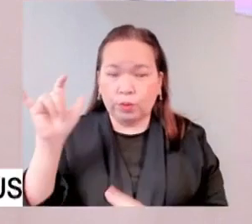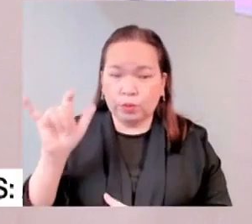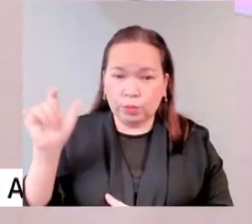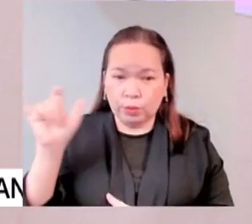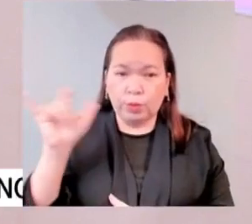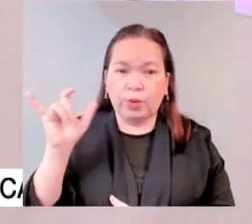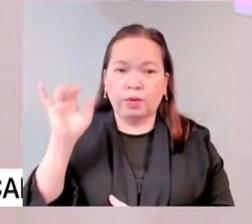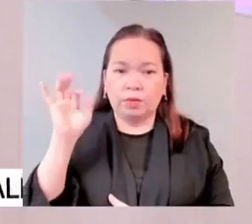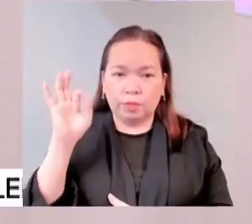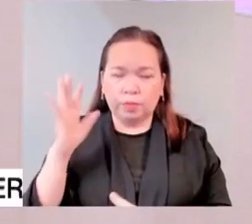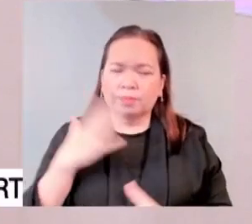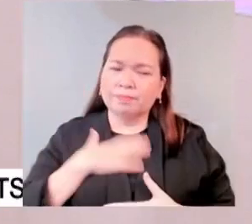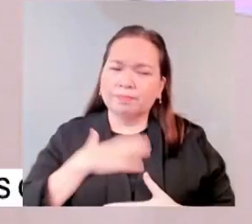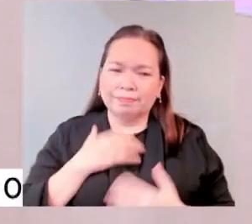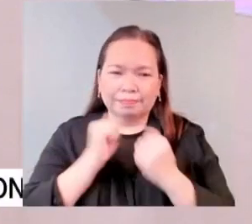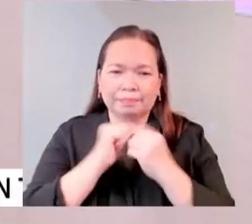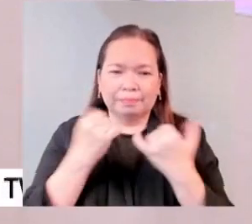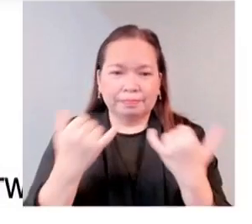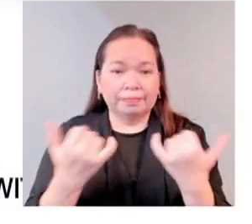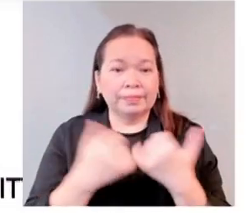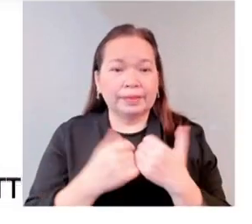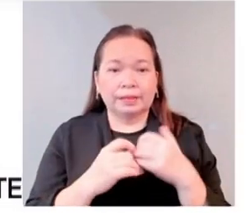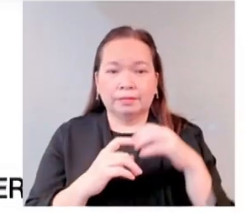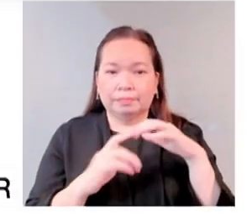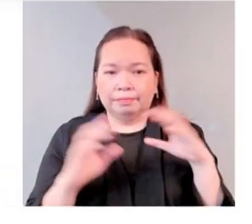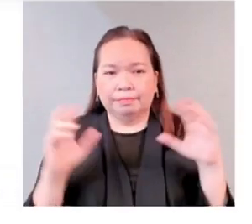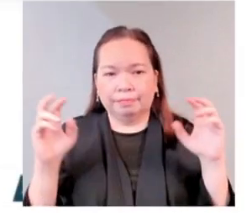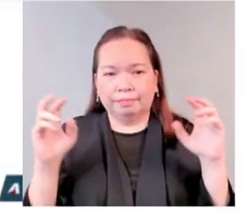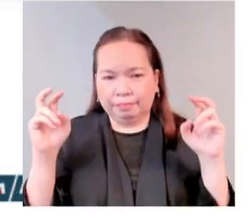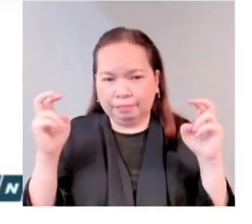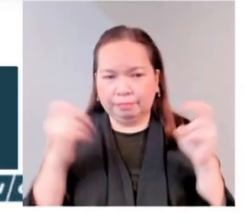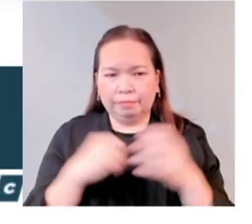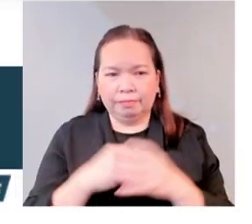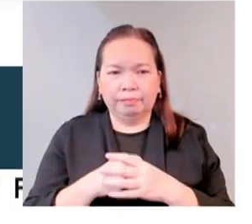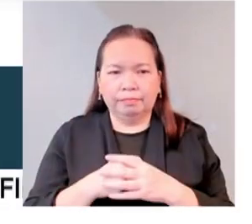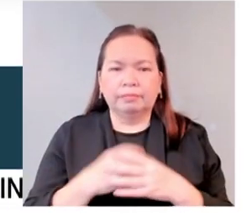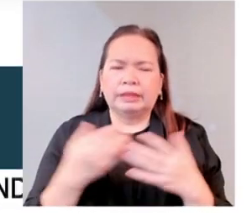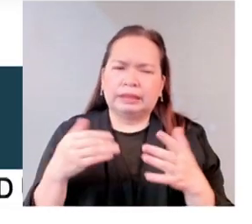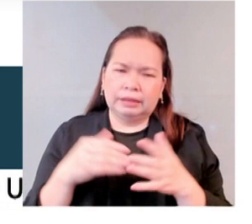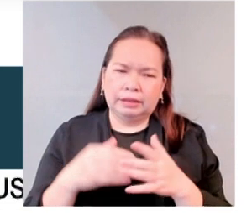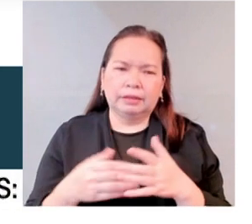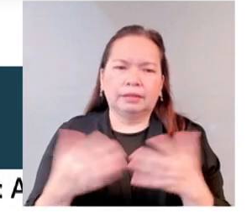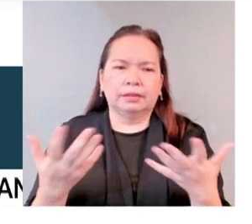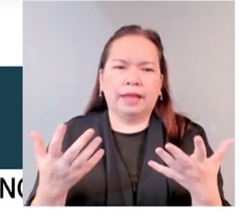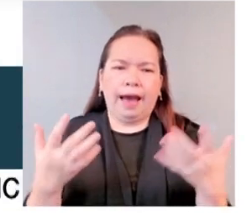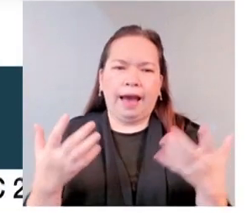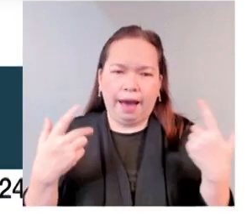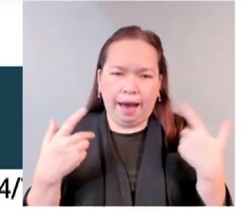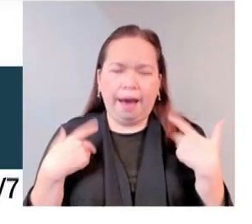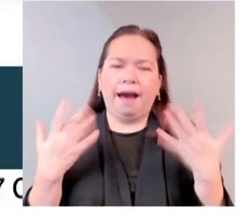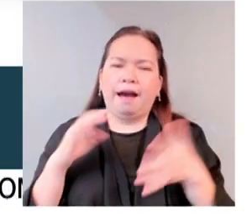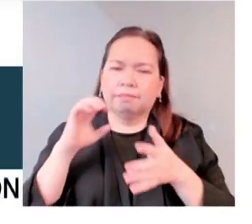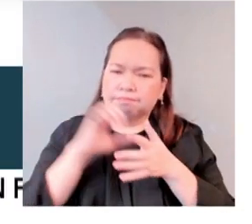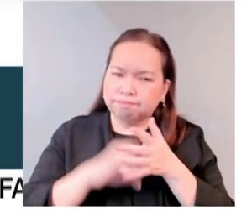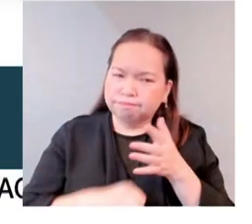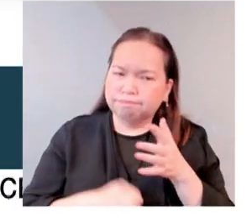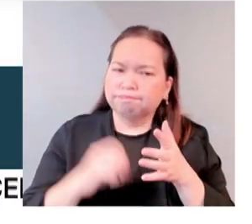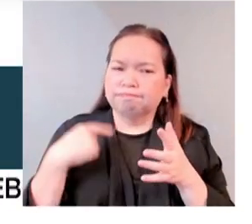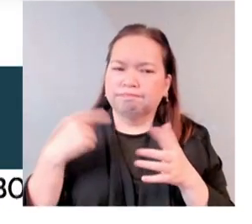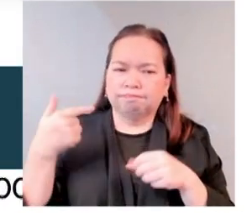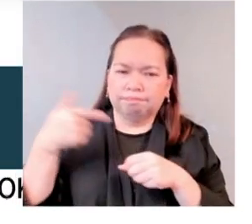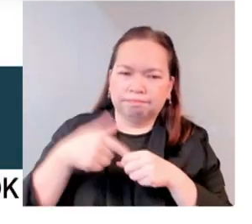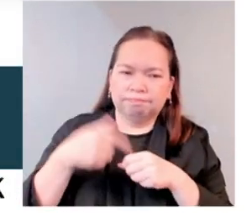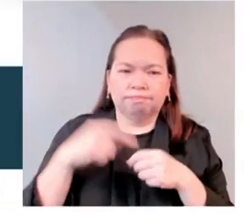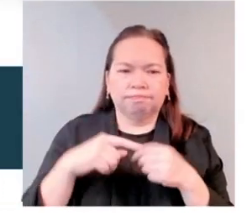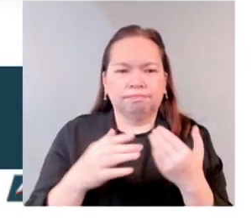big-time price rollback seen next week. Gasoline prices are projected to fall by almost 3 pesos per liter, while a liter of diesel and